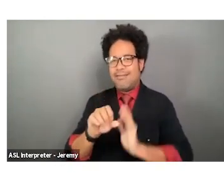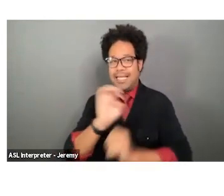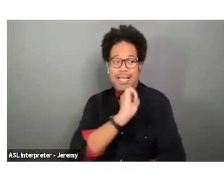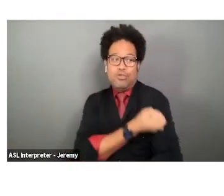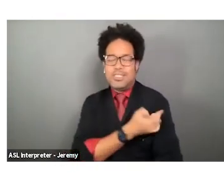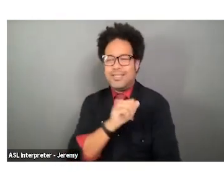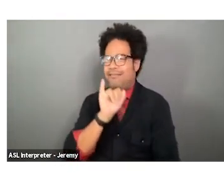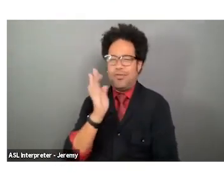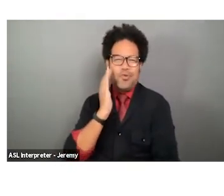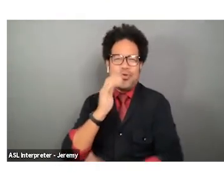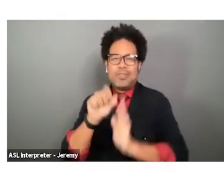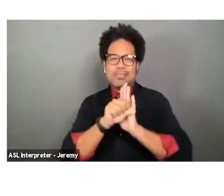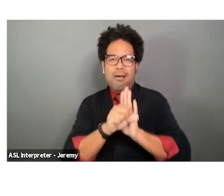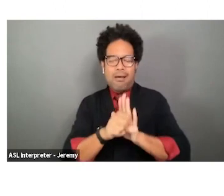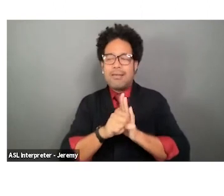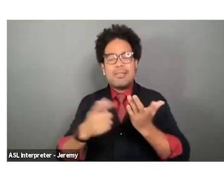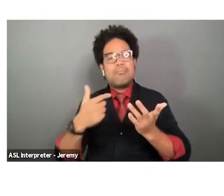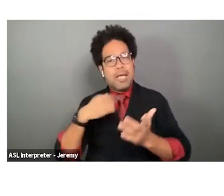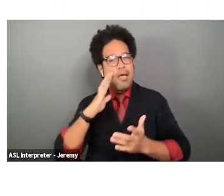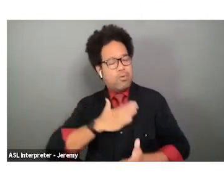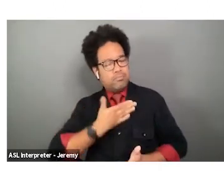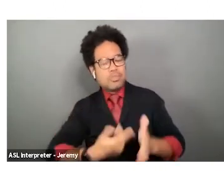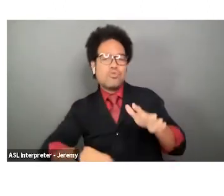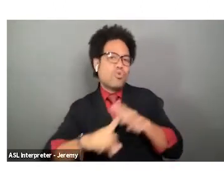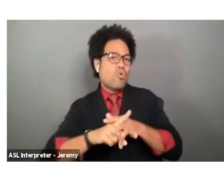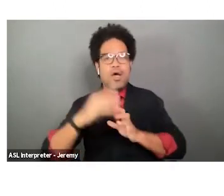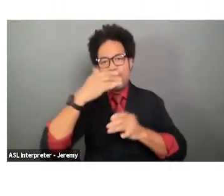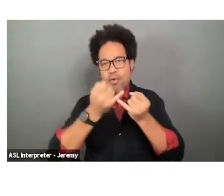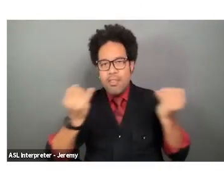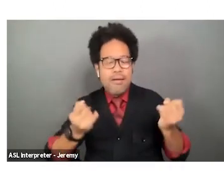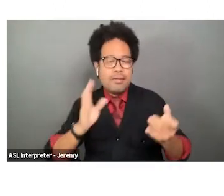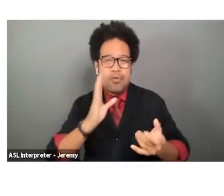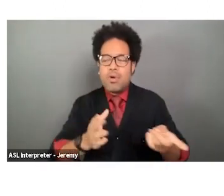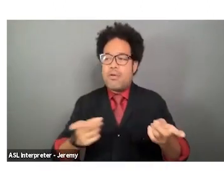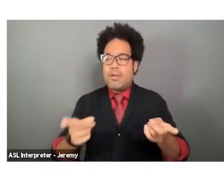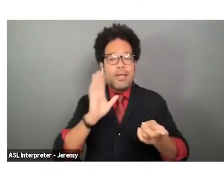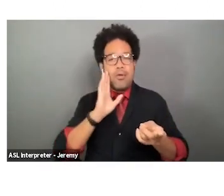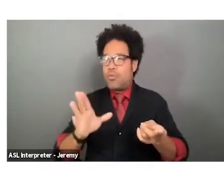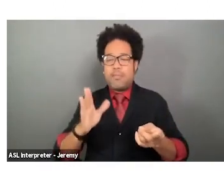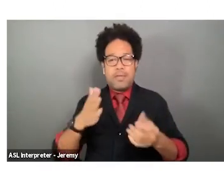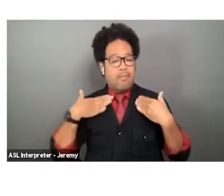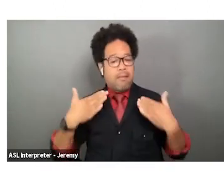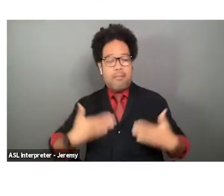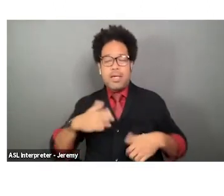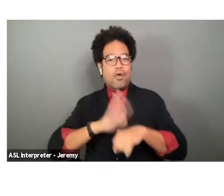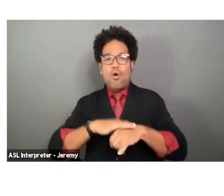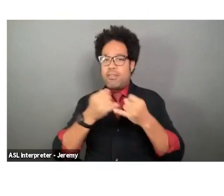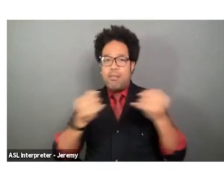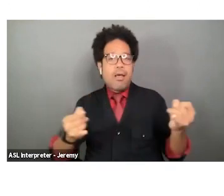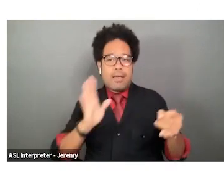get up there, let me show up, let me be on the front lines, and I'm willing to put my body on the line and be at